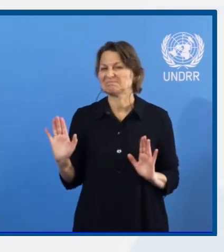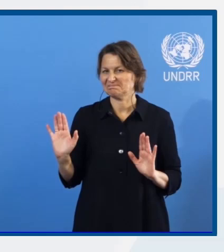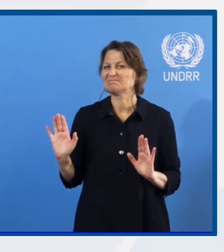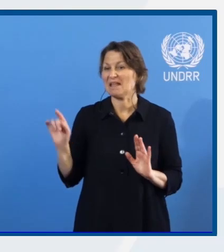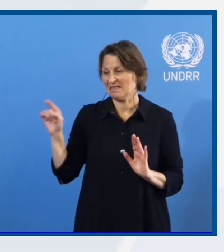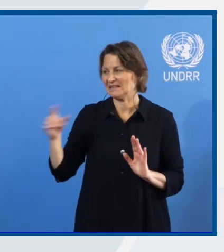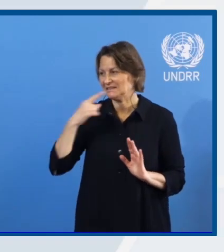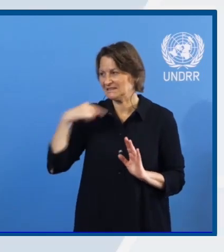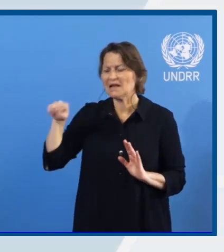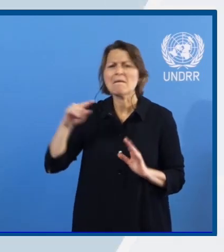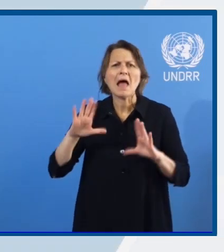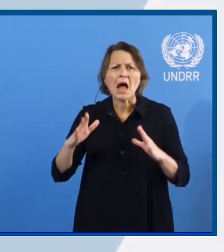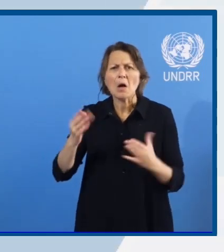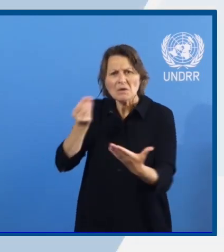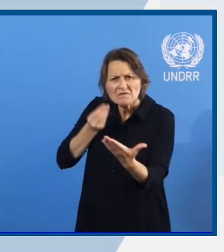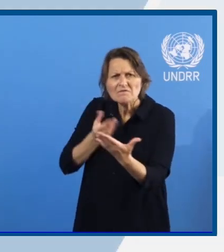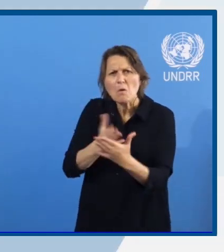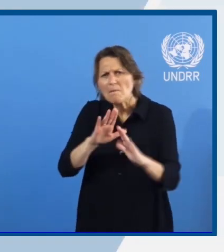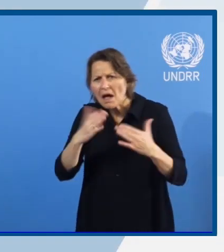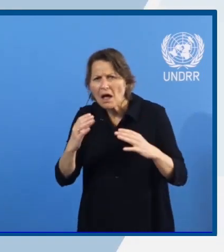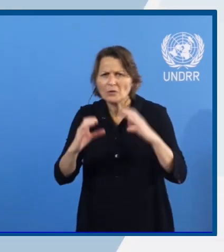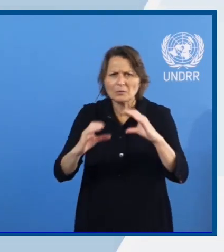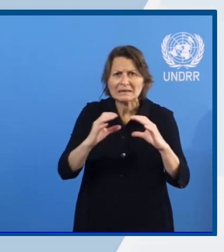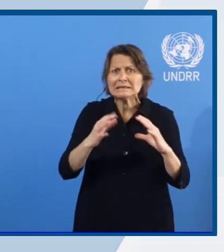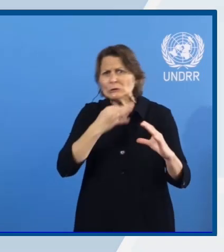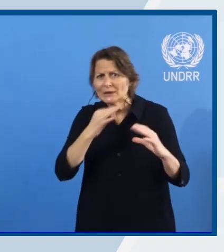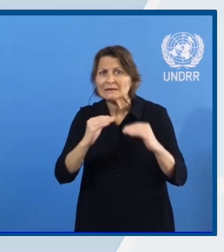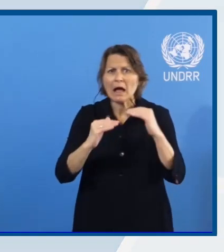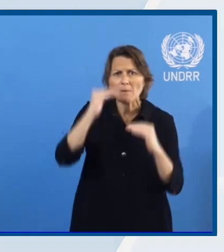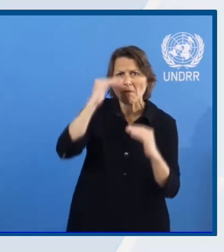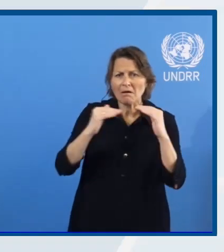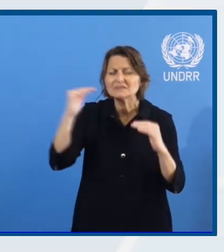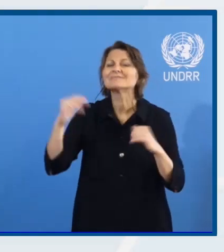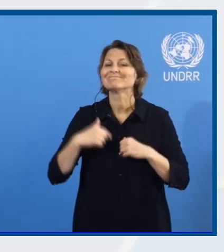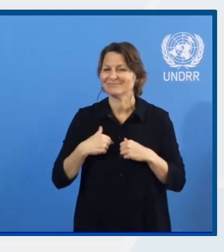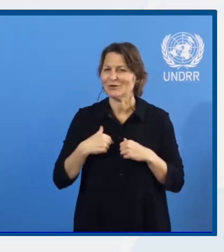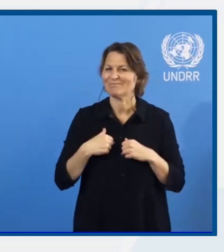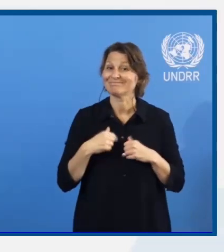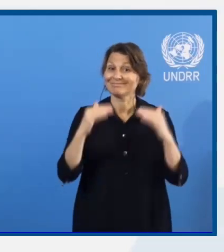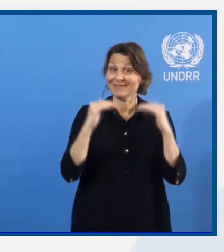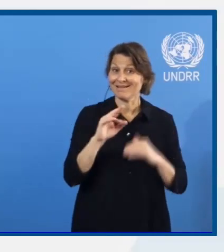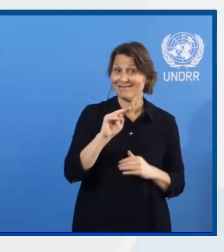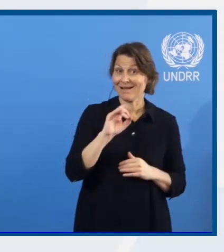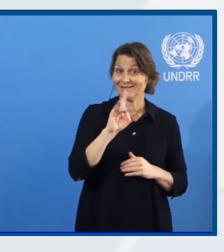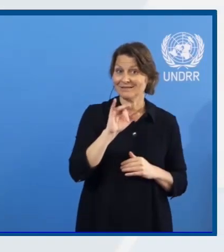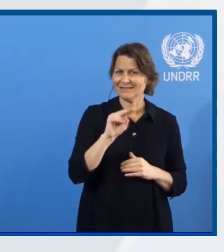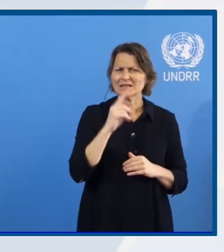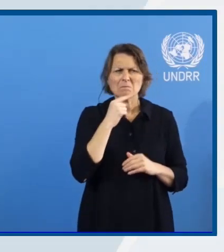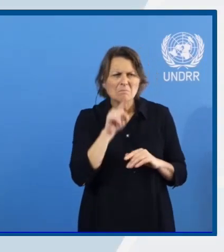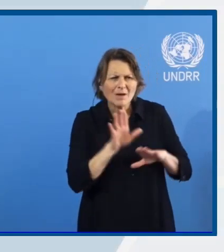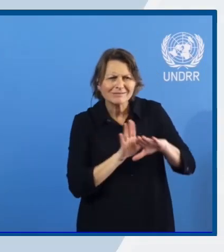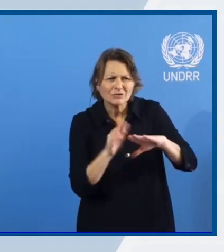communicating risk. We heard from Nadine also the importance of data, several examples of what Jamaica has done to generate best standing